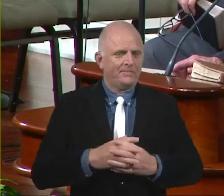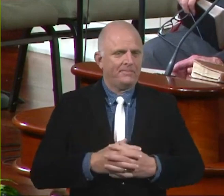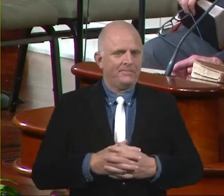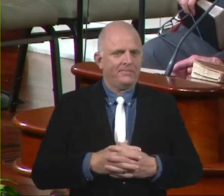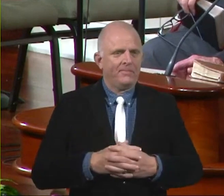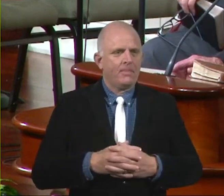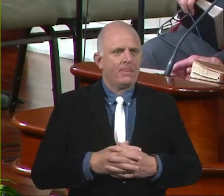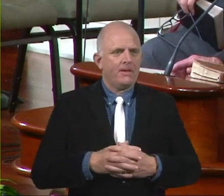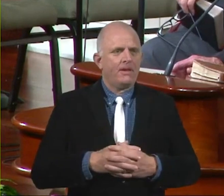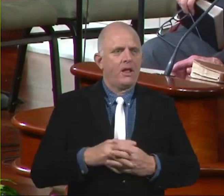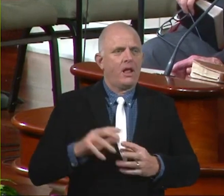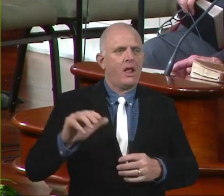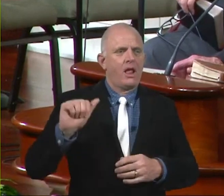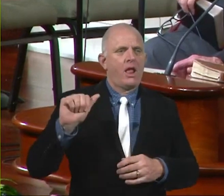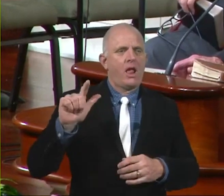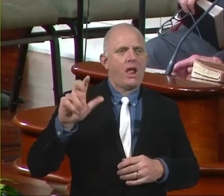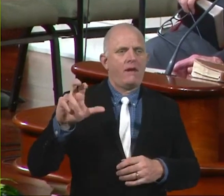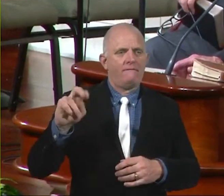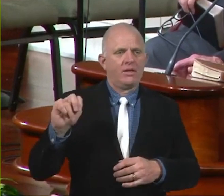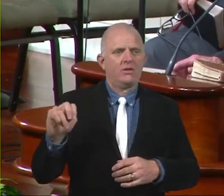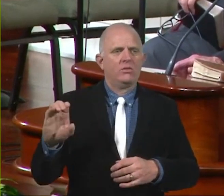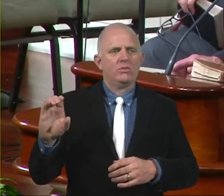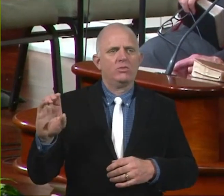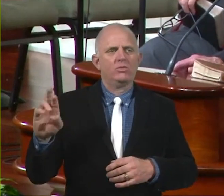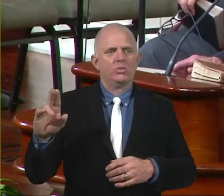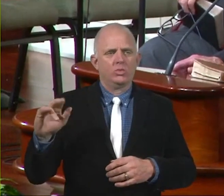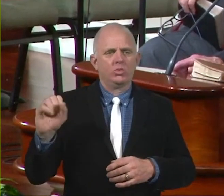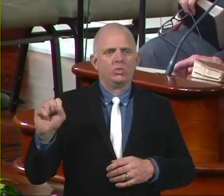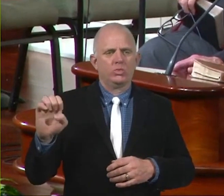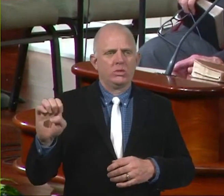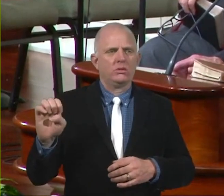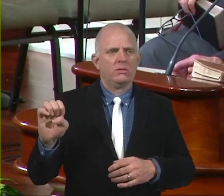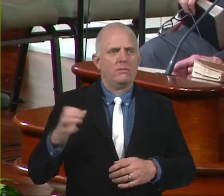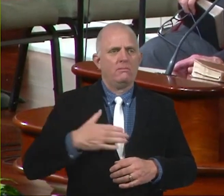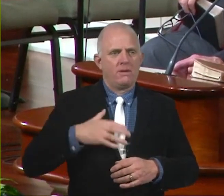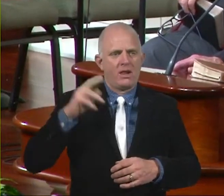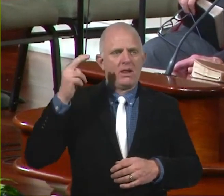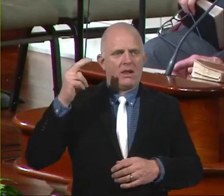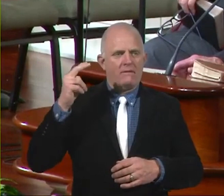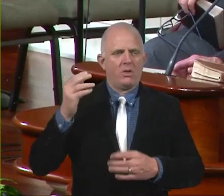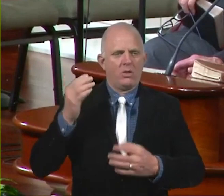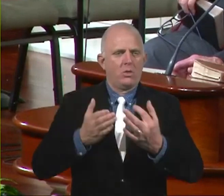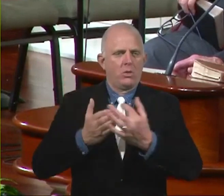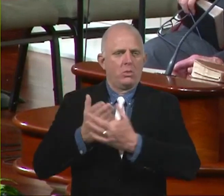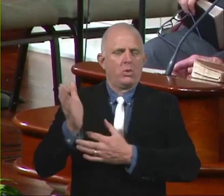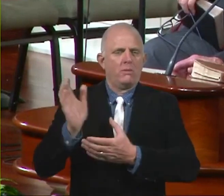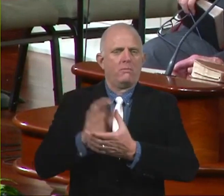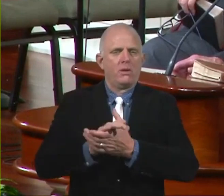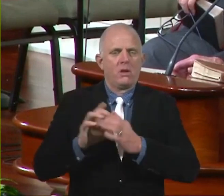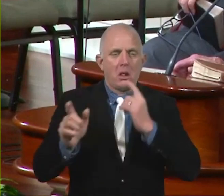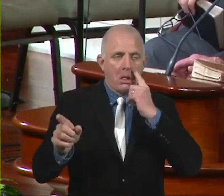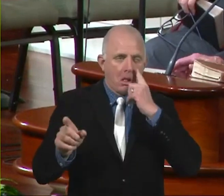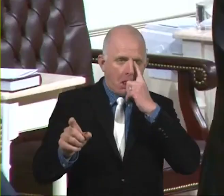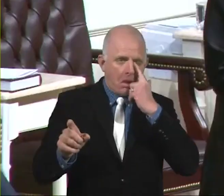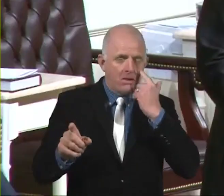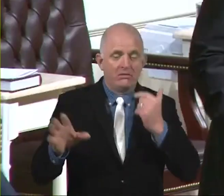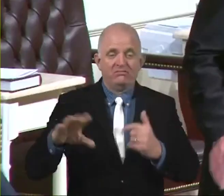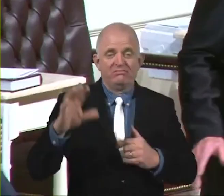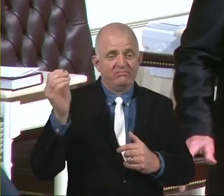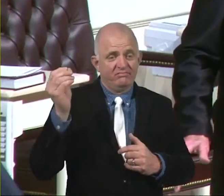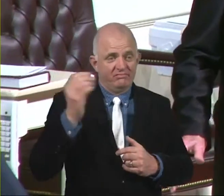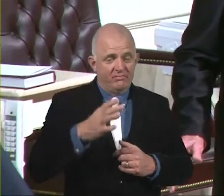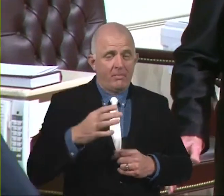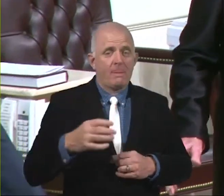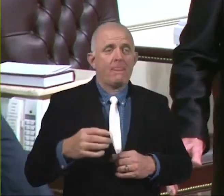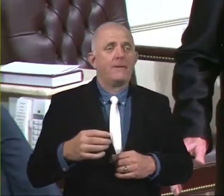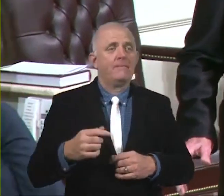Alvin Coos, my nephew by marriage, said, I'm telling you, we came up